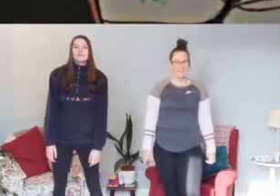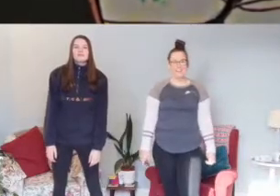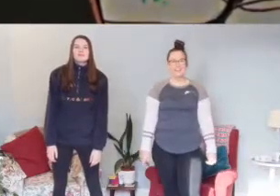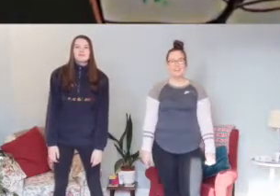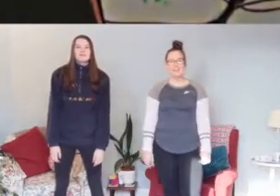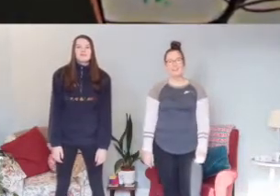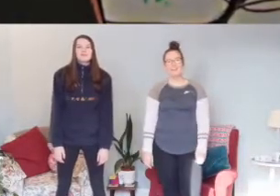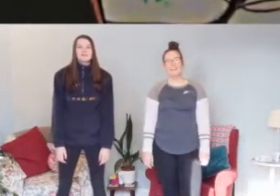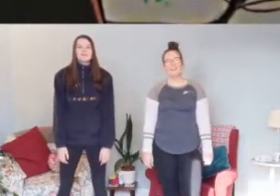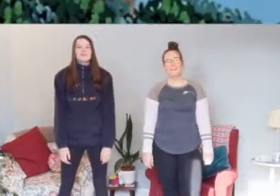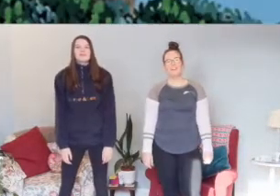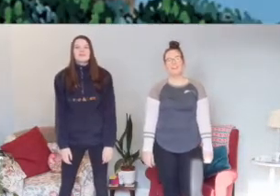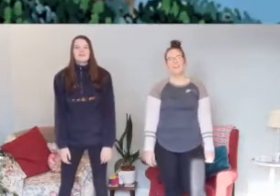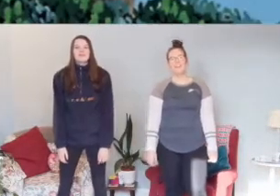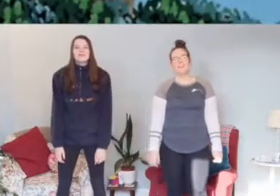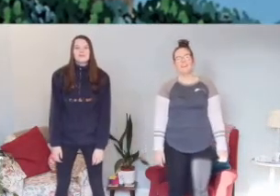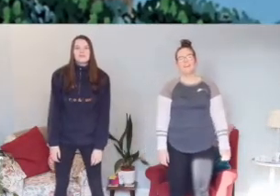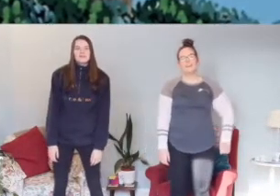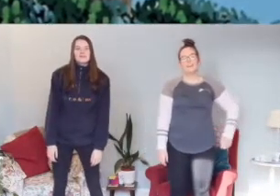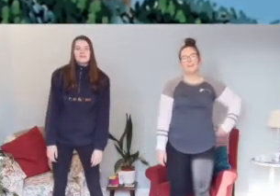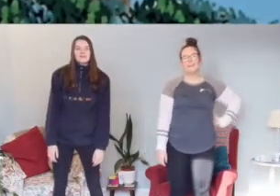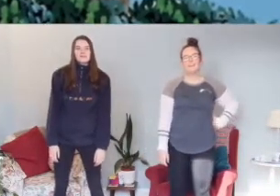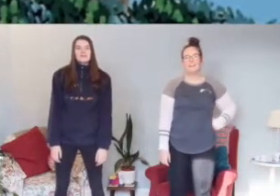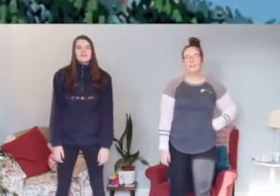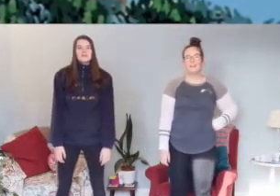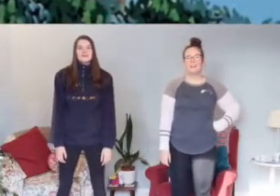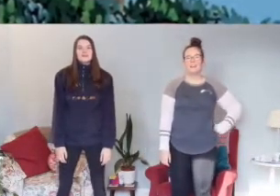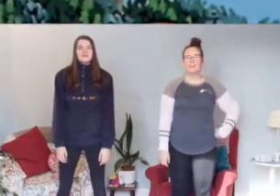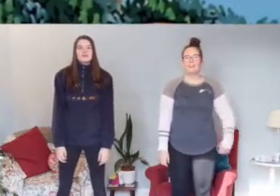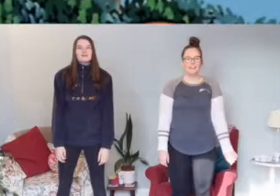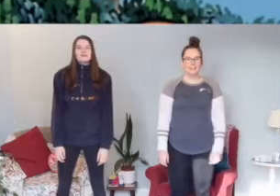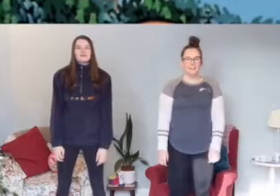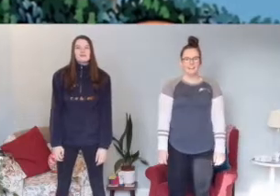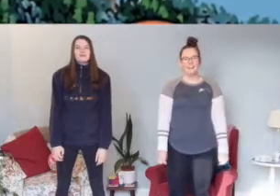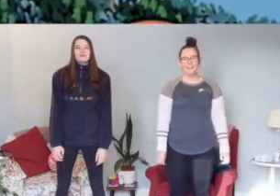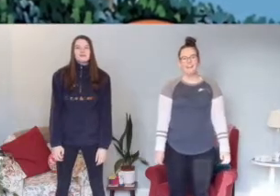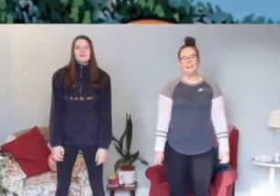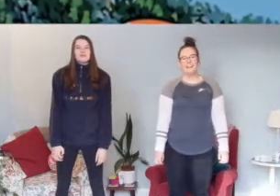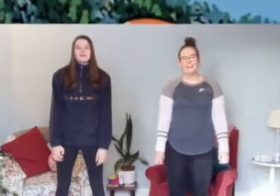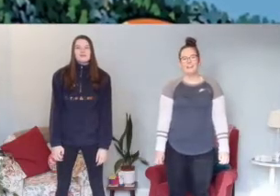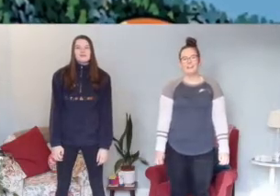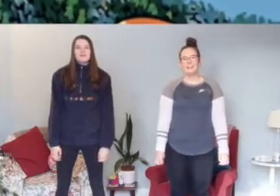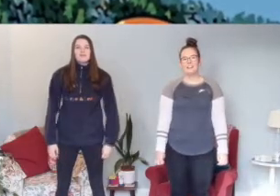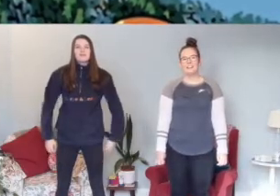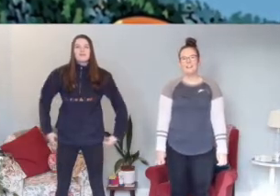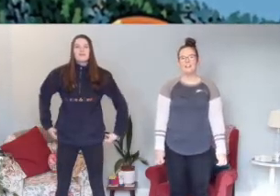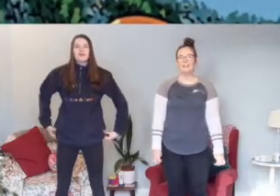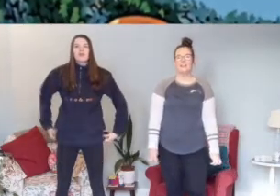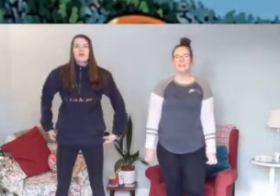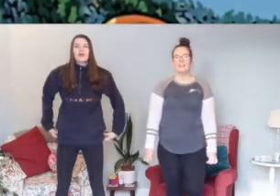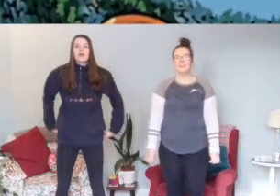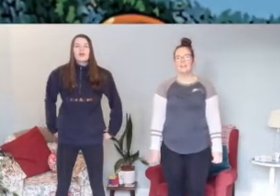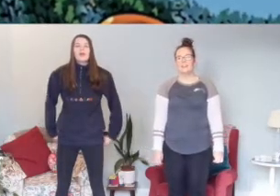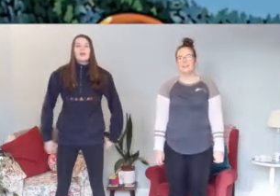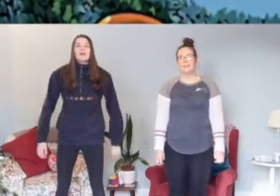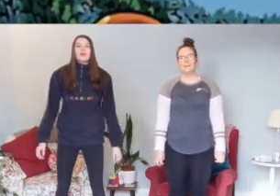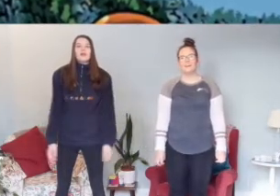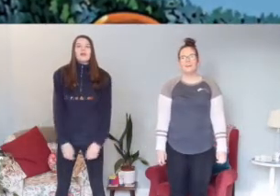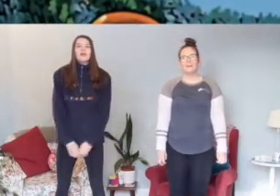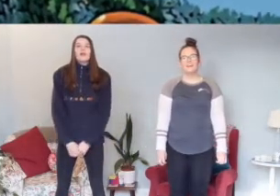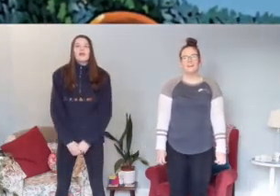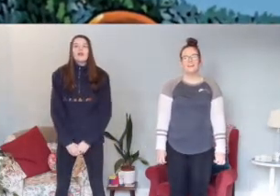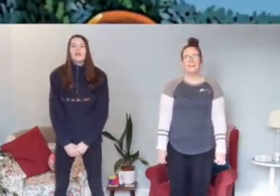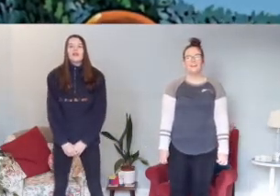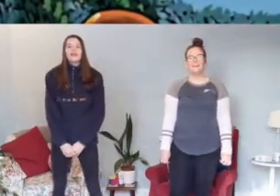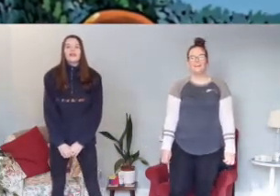slowly from the bottom. Her gleeful chattering suddenly changed to a yell as a very large mouth closed firmly around her tail and dragged